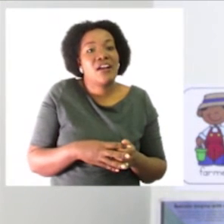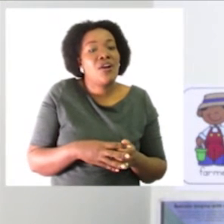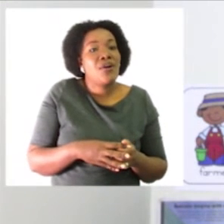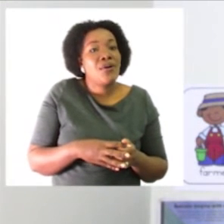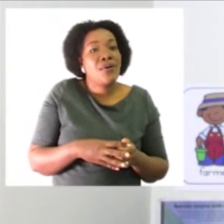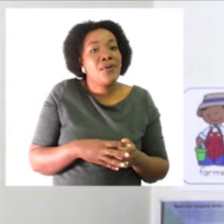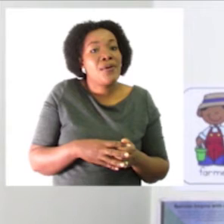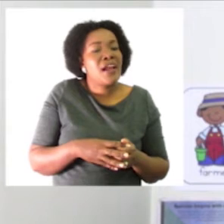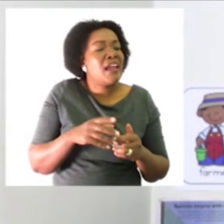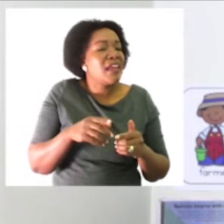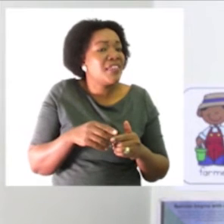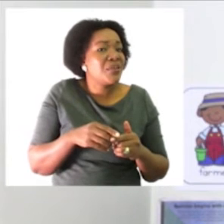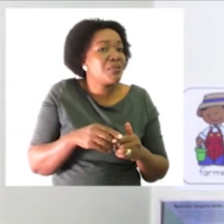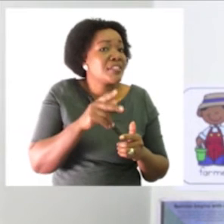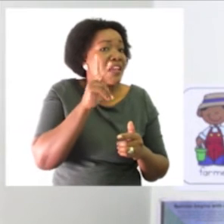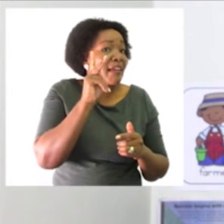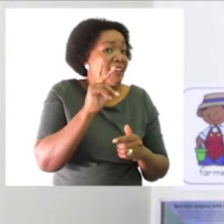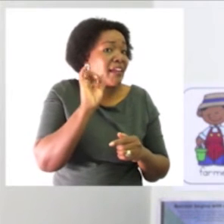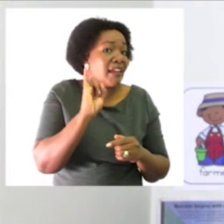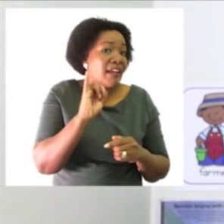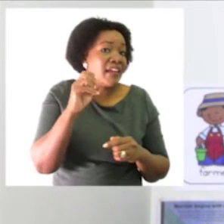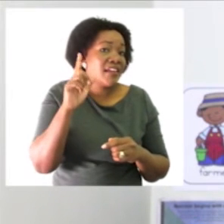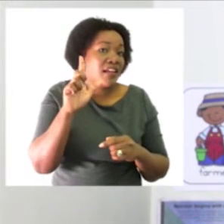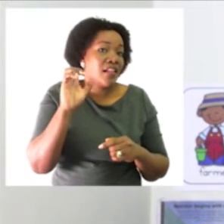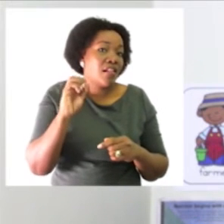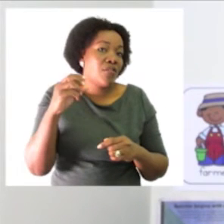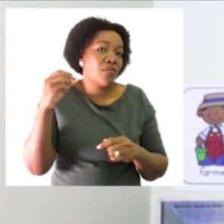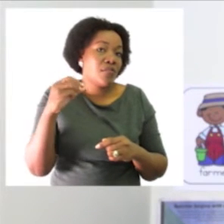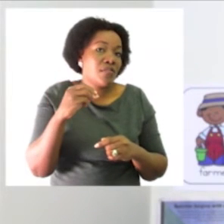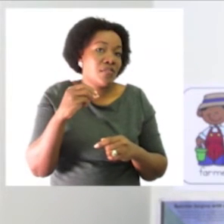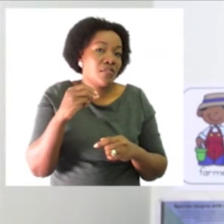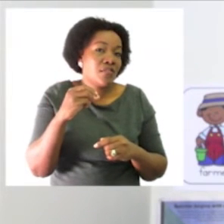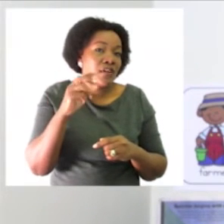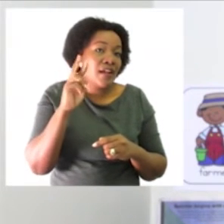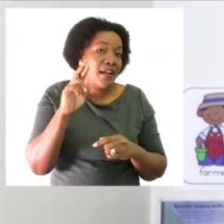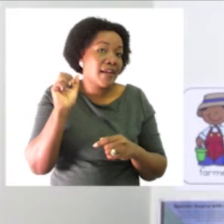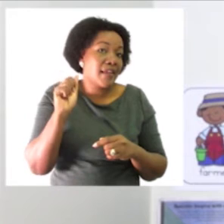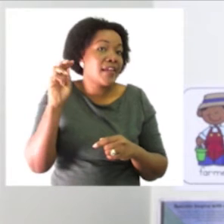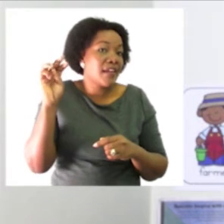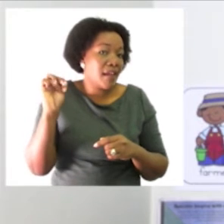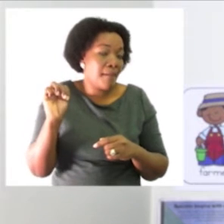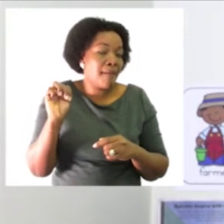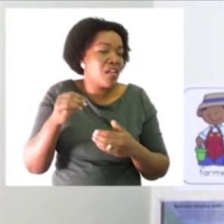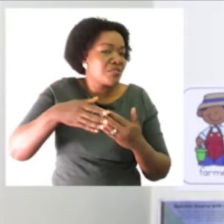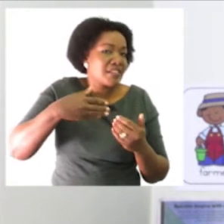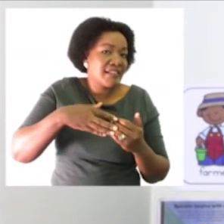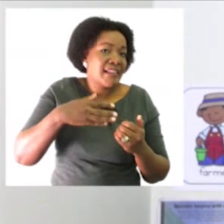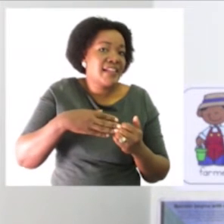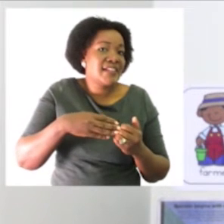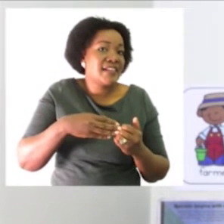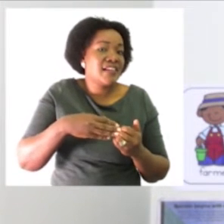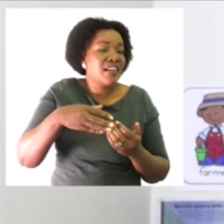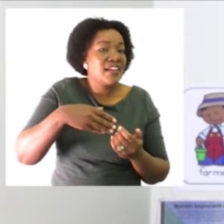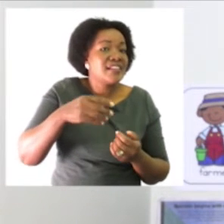calculating in kilograms. The ones heavy is always in kilograms, and the ones that are light are always